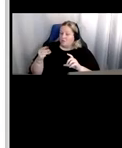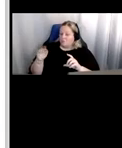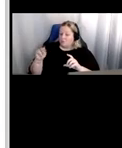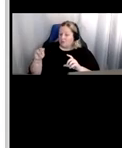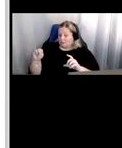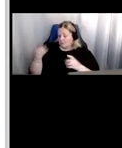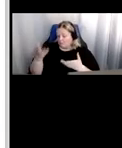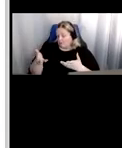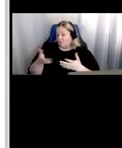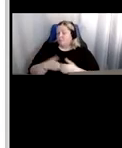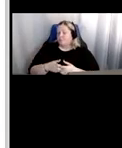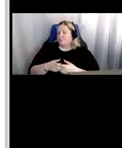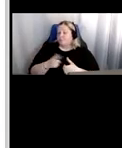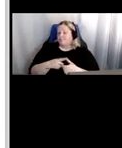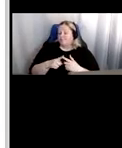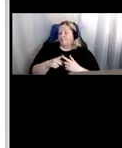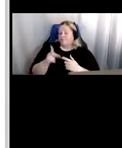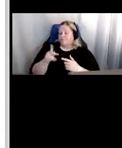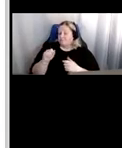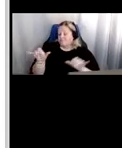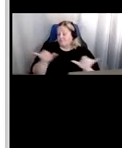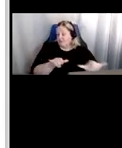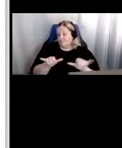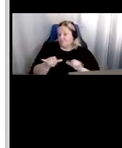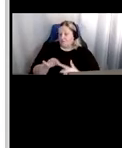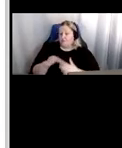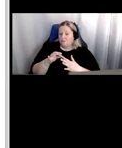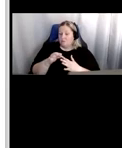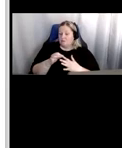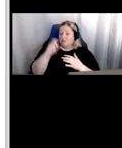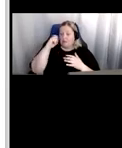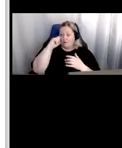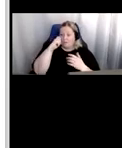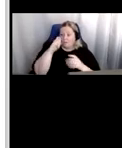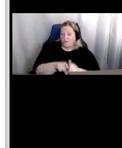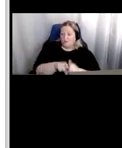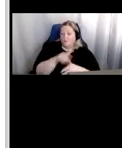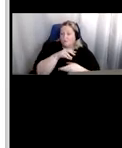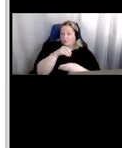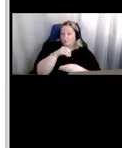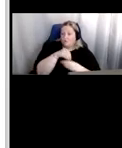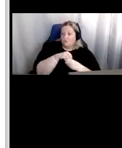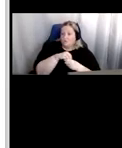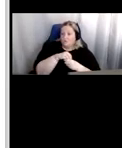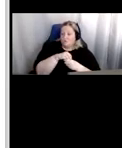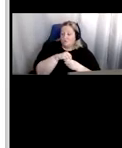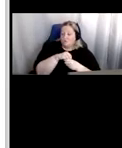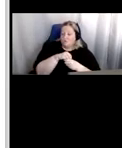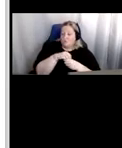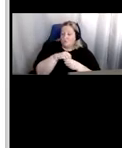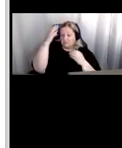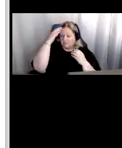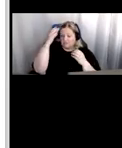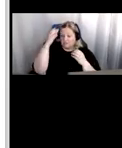items. And then the kits are the same, with the exception that the Apple kit also includes the Zigbee spark plug adapters.